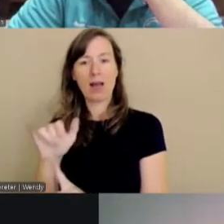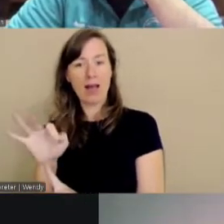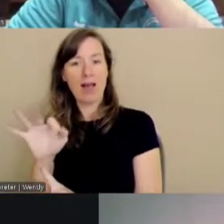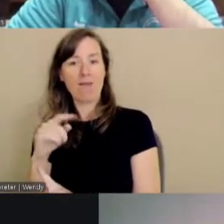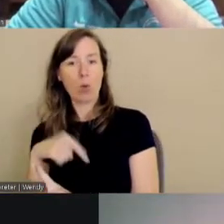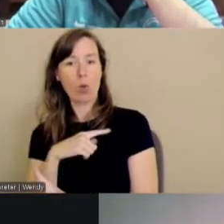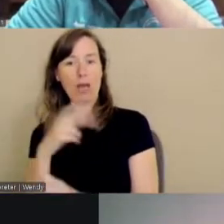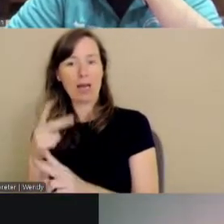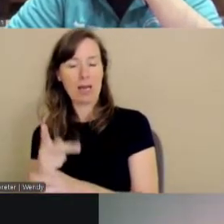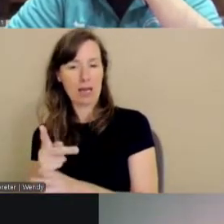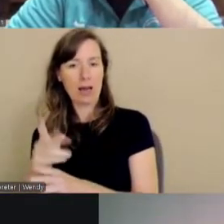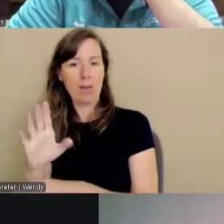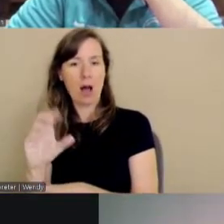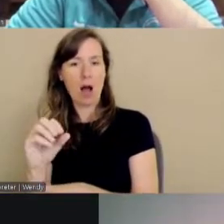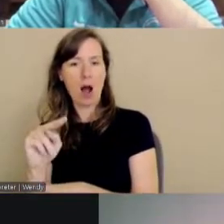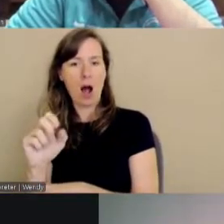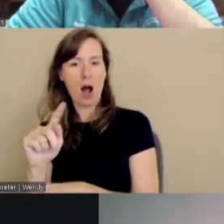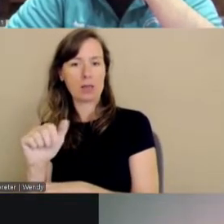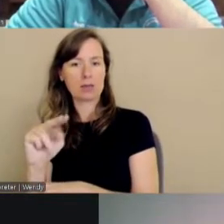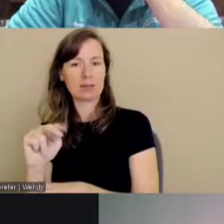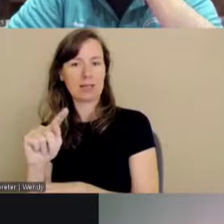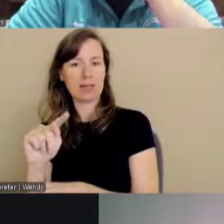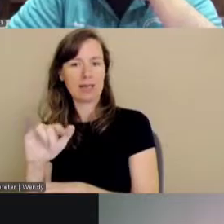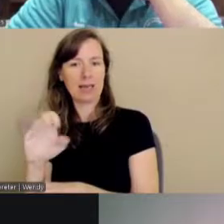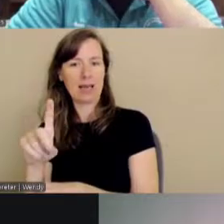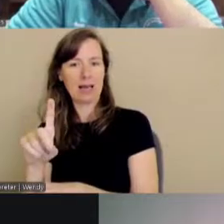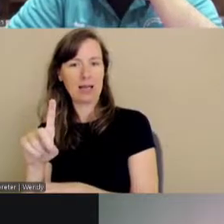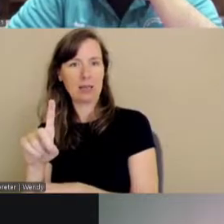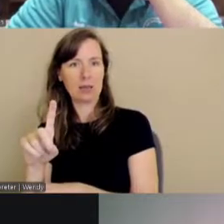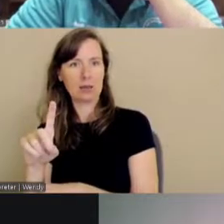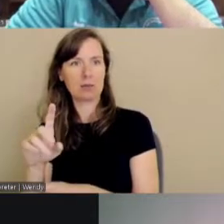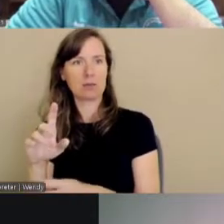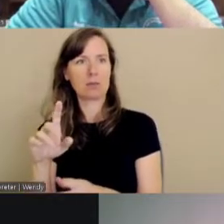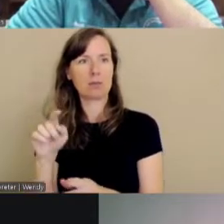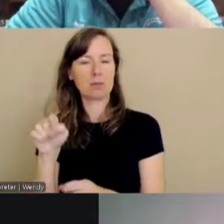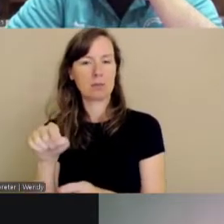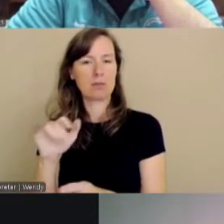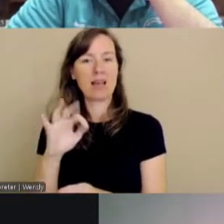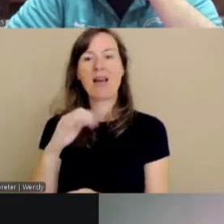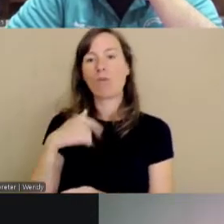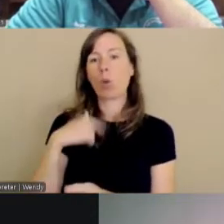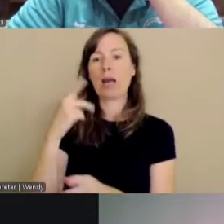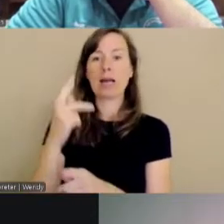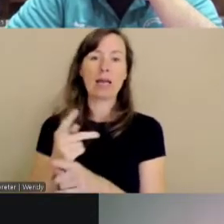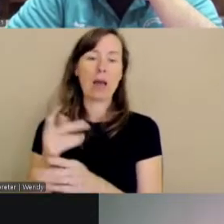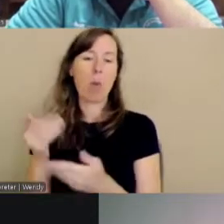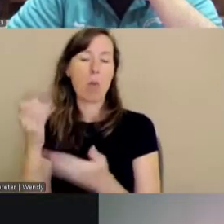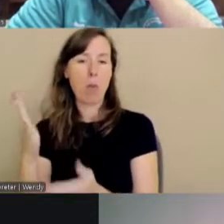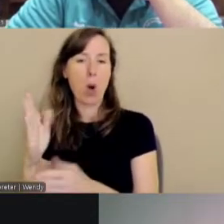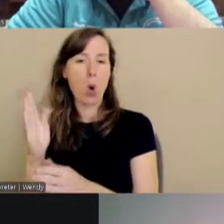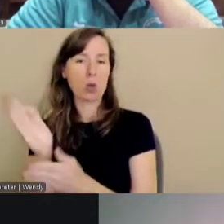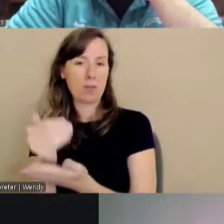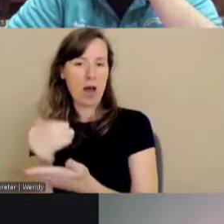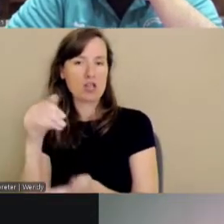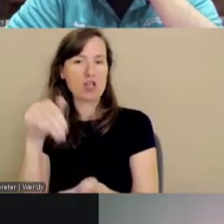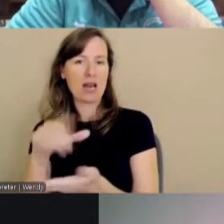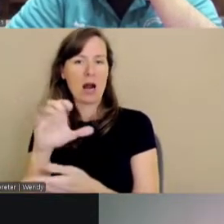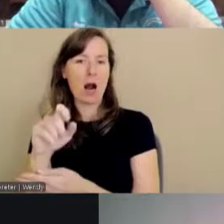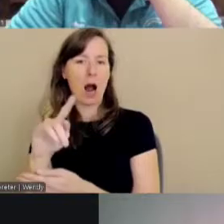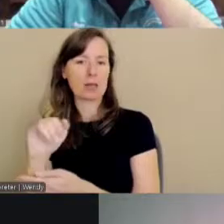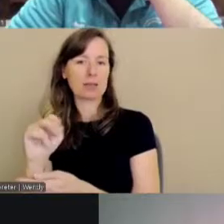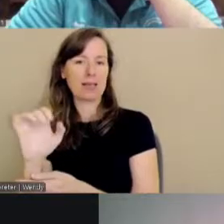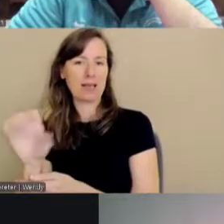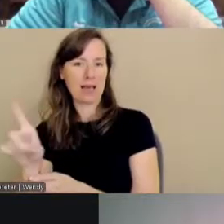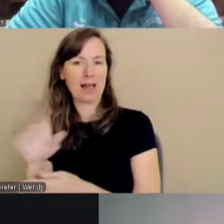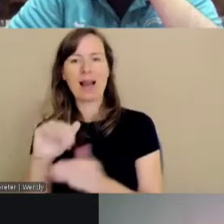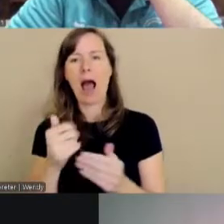constant yield, how short are we? Sorry, if we keep the proposed budget and constant yield, how short are we?